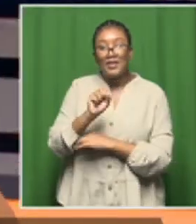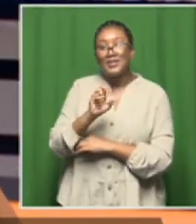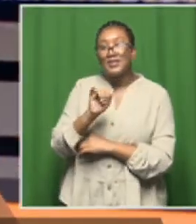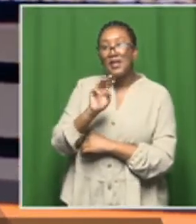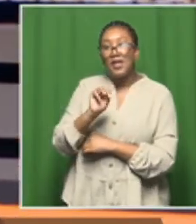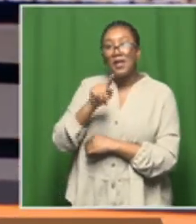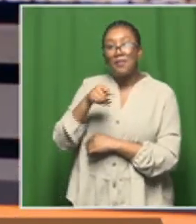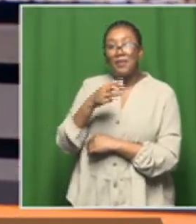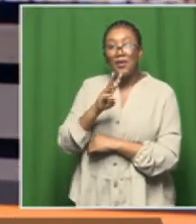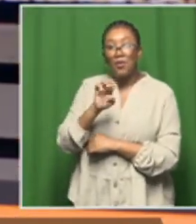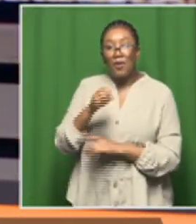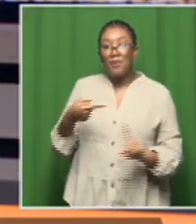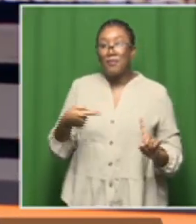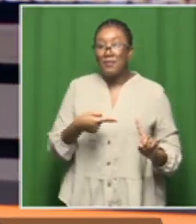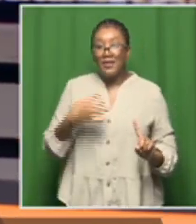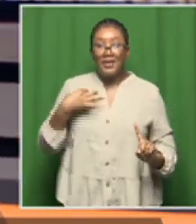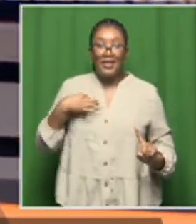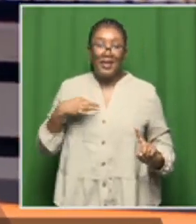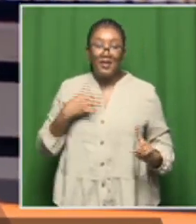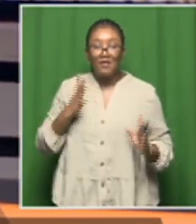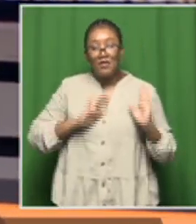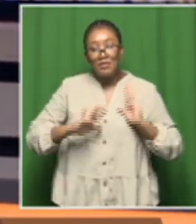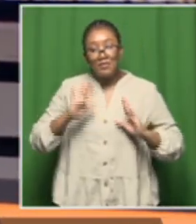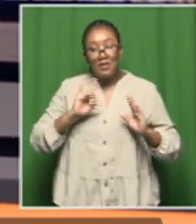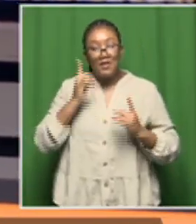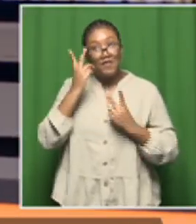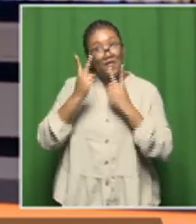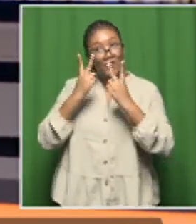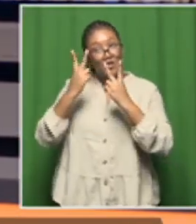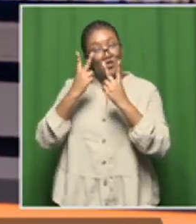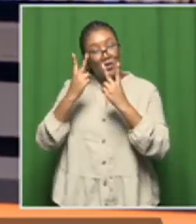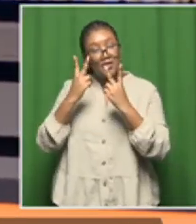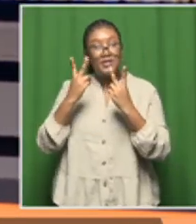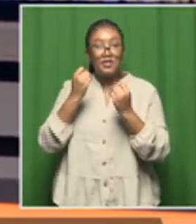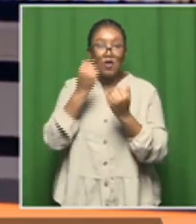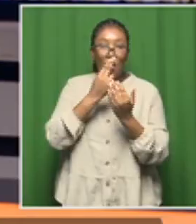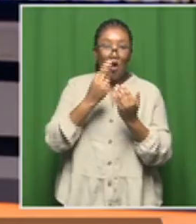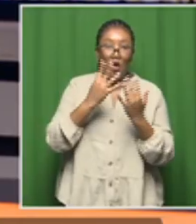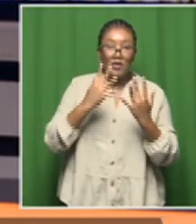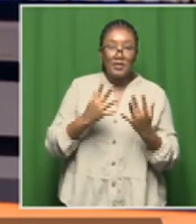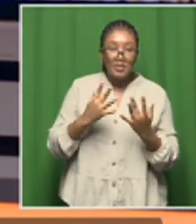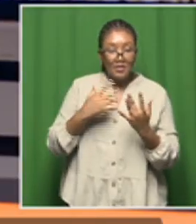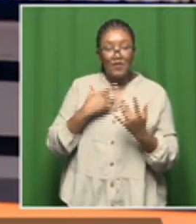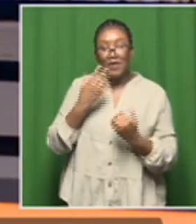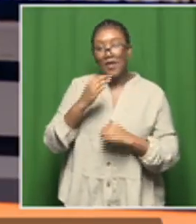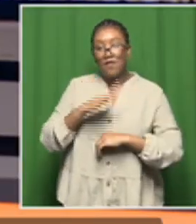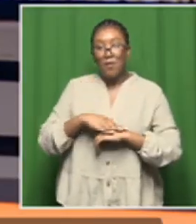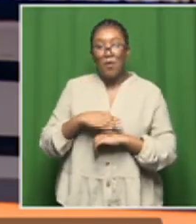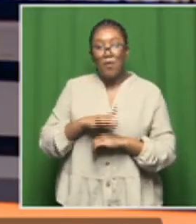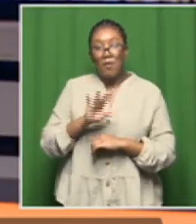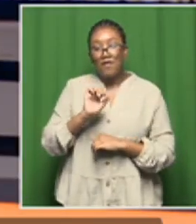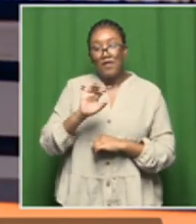morning chatting to us about her journey as a visual artist, also just letting us in on some of our upcoming showcases at the